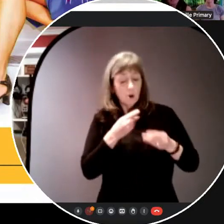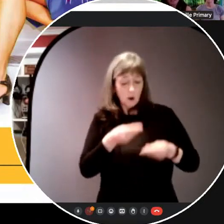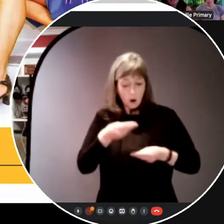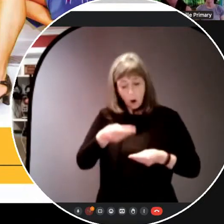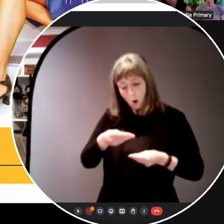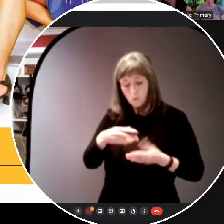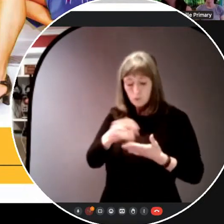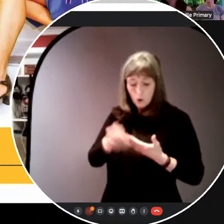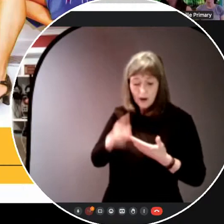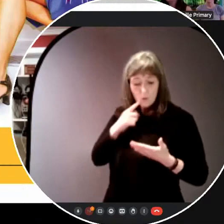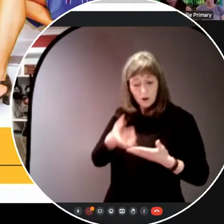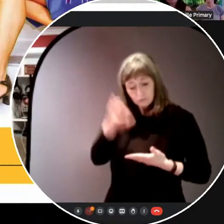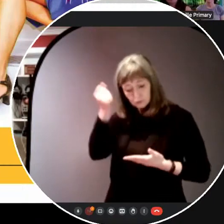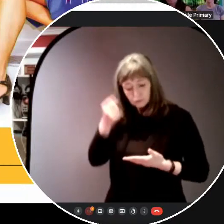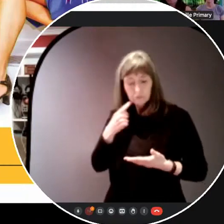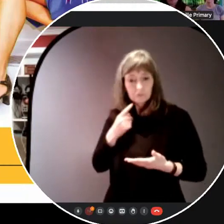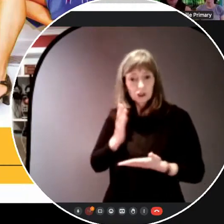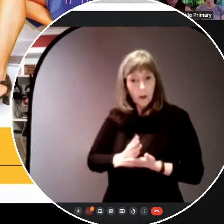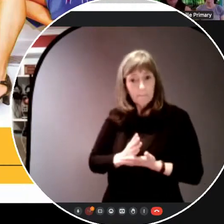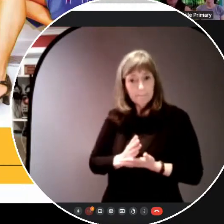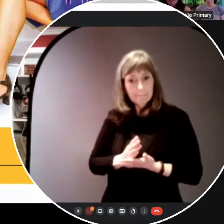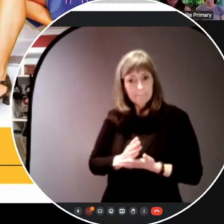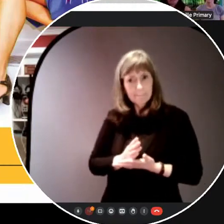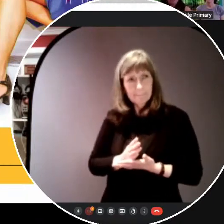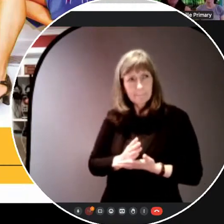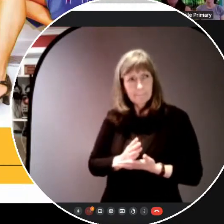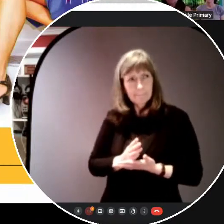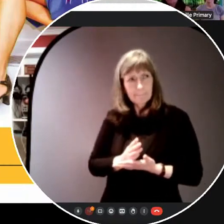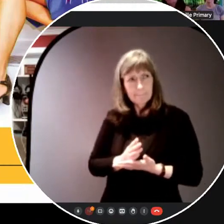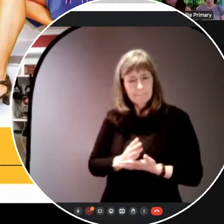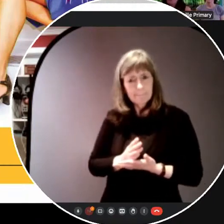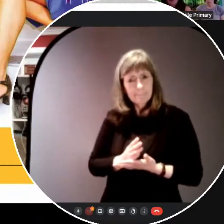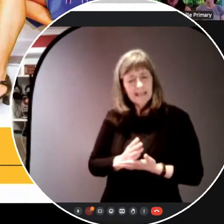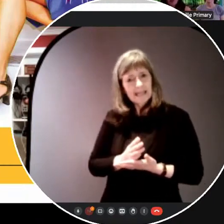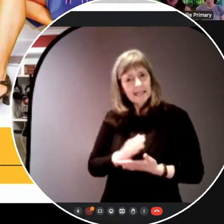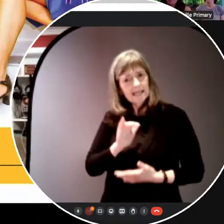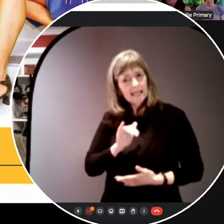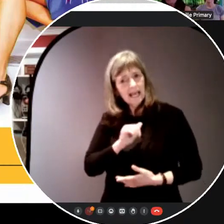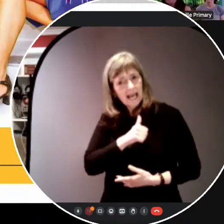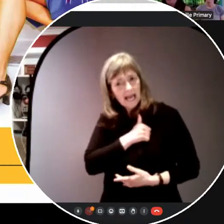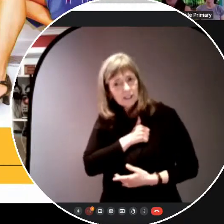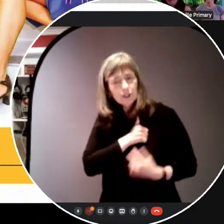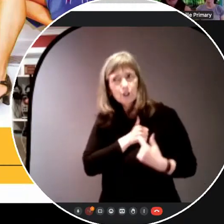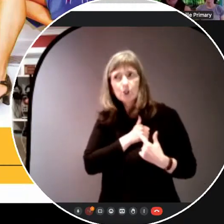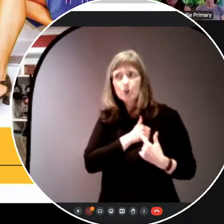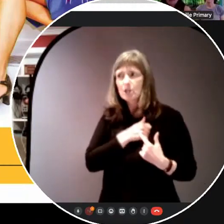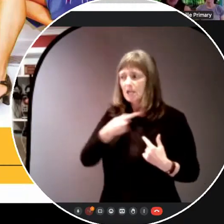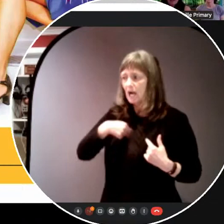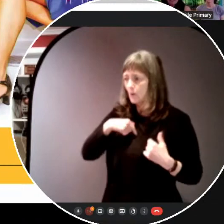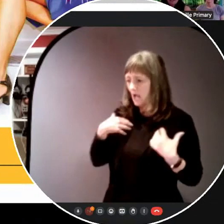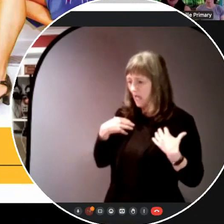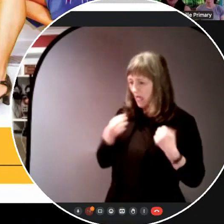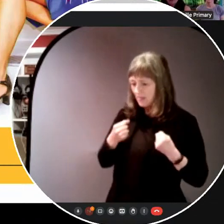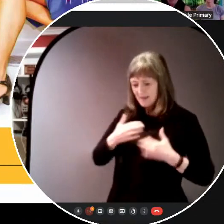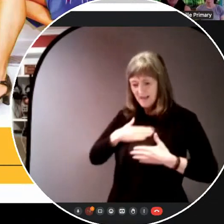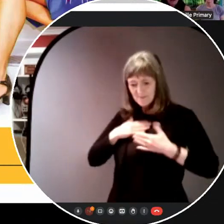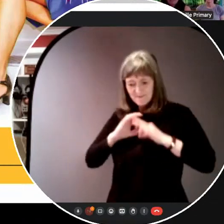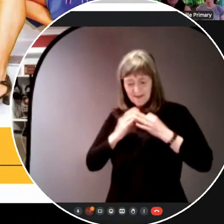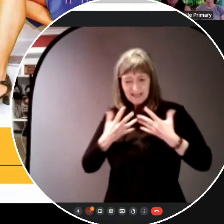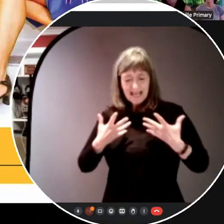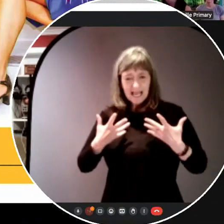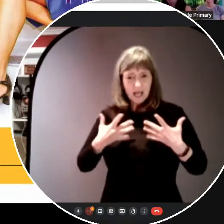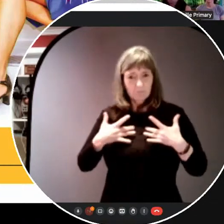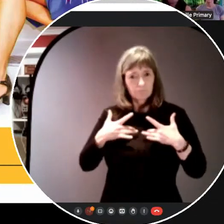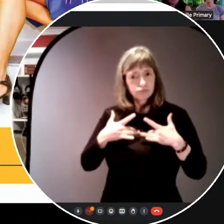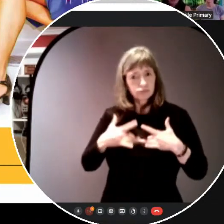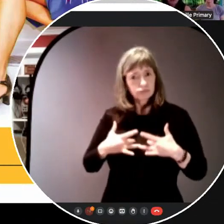be rescinded, the attitudes and the health and the happiness of the families are truly